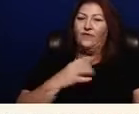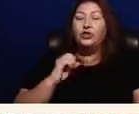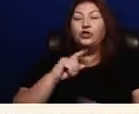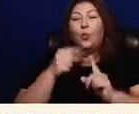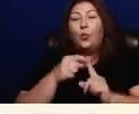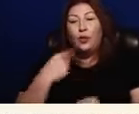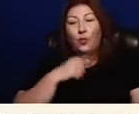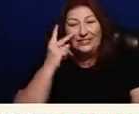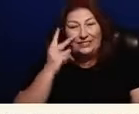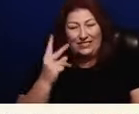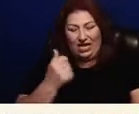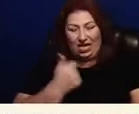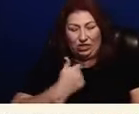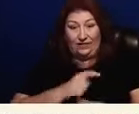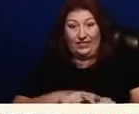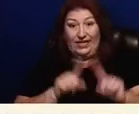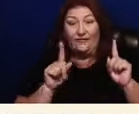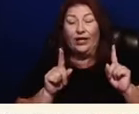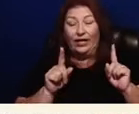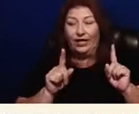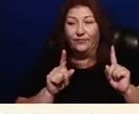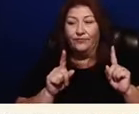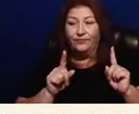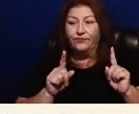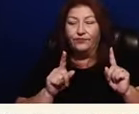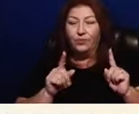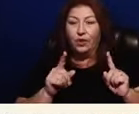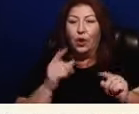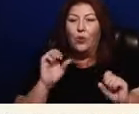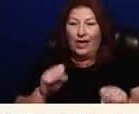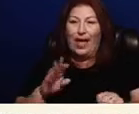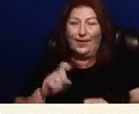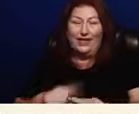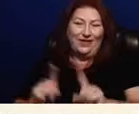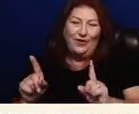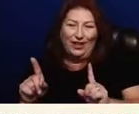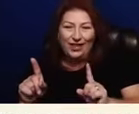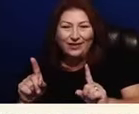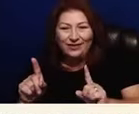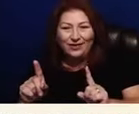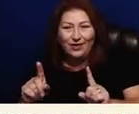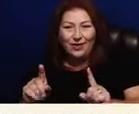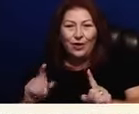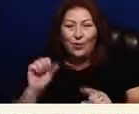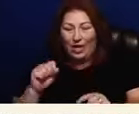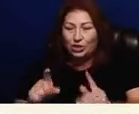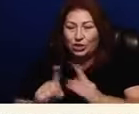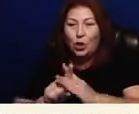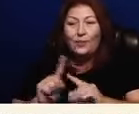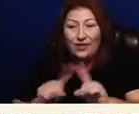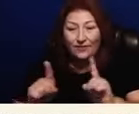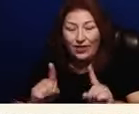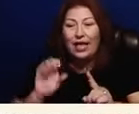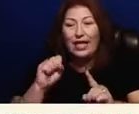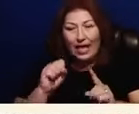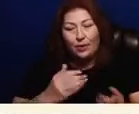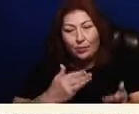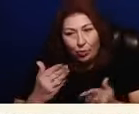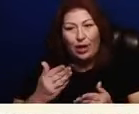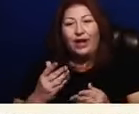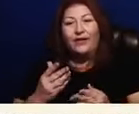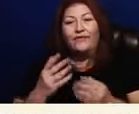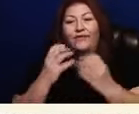see ourselves differently, we can be differently, right? We can show up differently and we can bring value that we